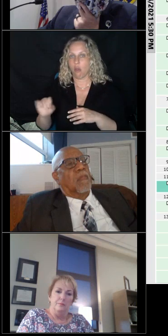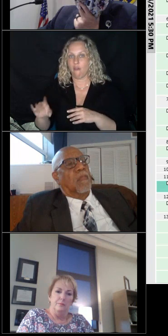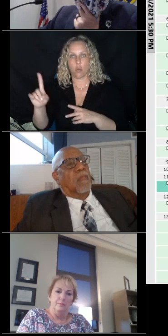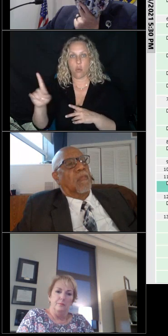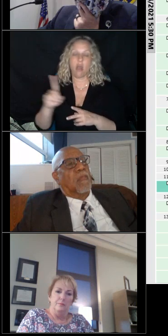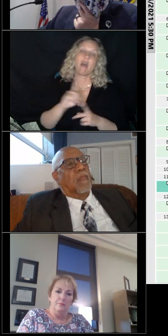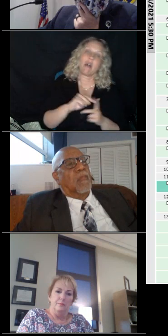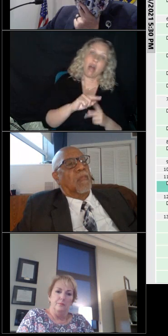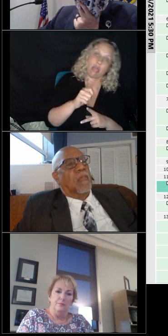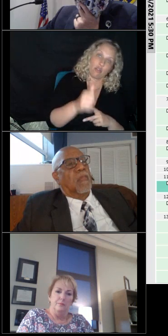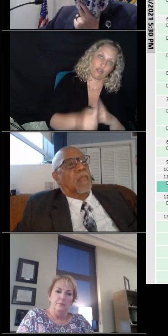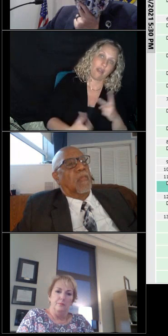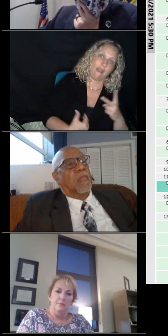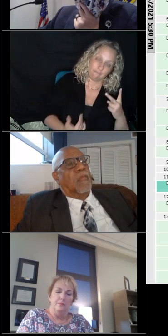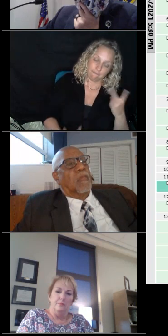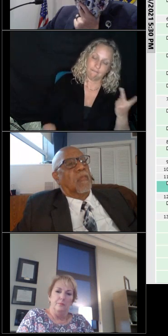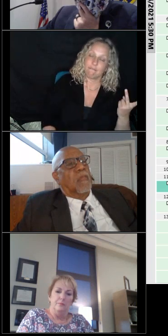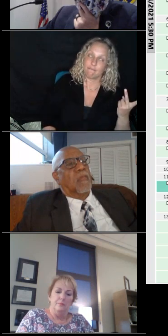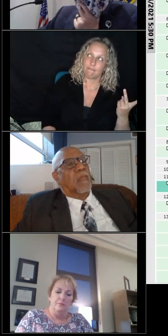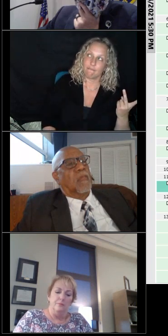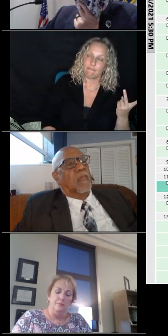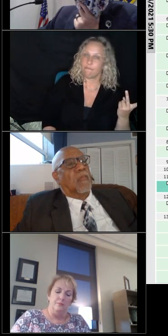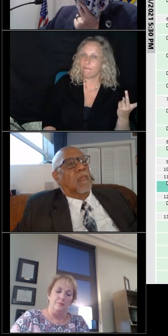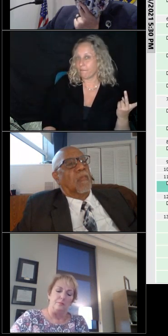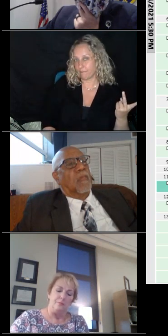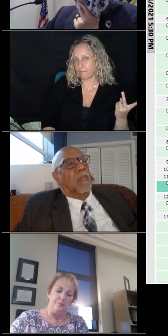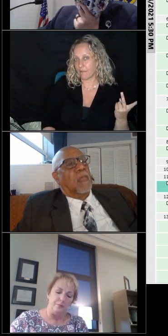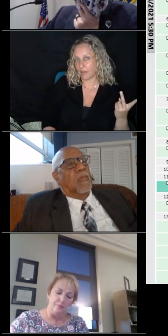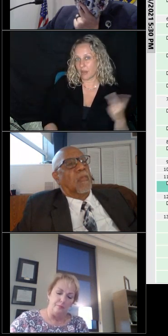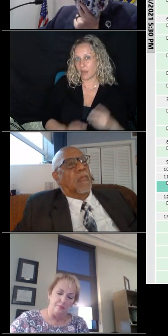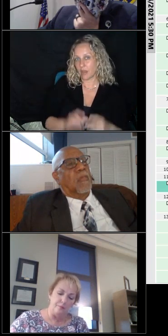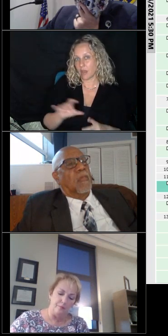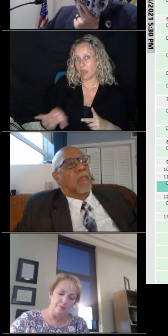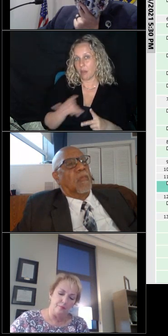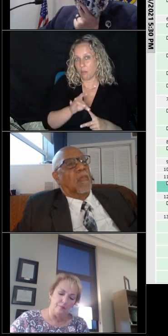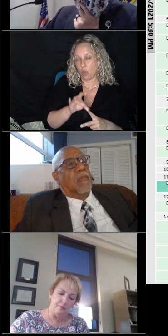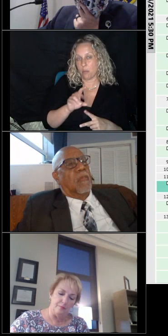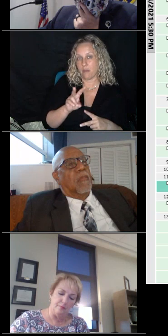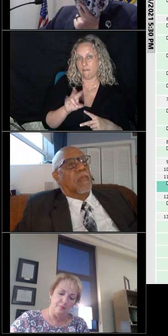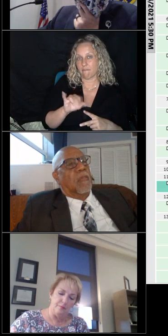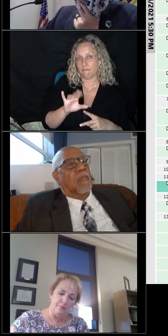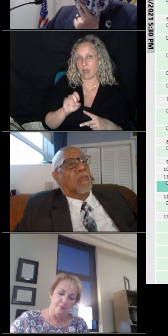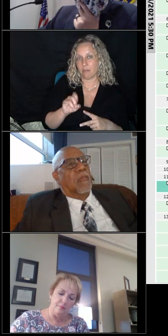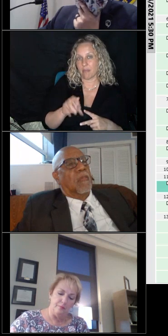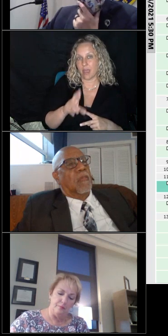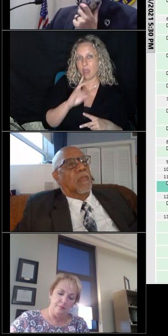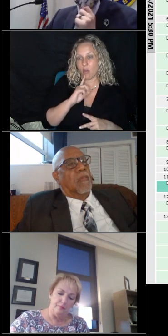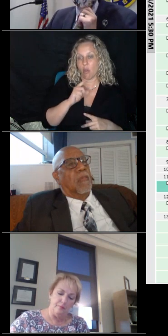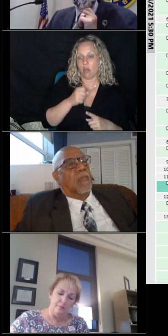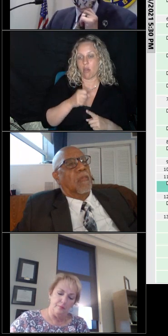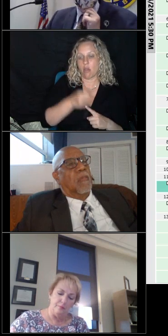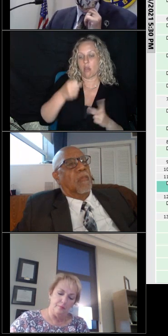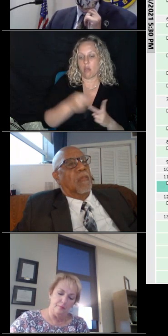is a runoff in the other. The appointment of the vice mayor would come 2 meetings after